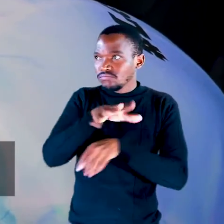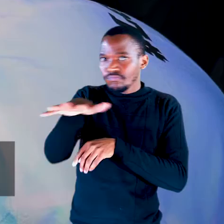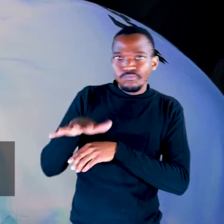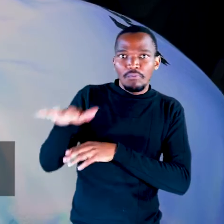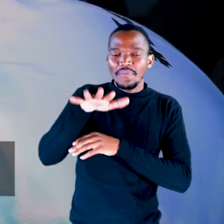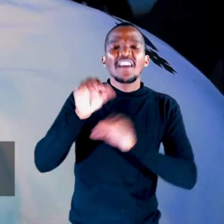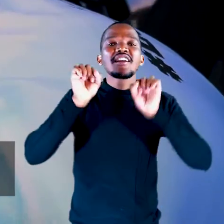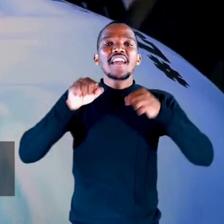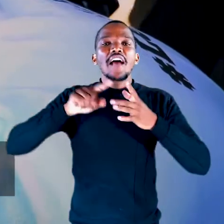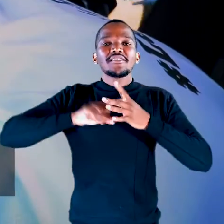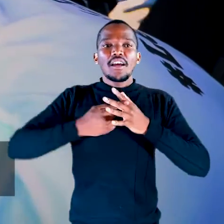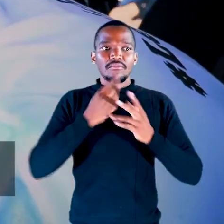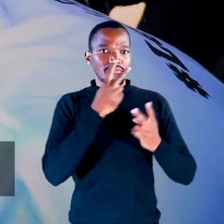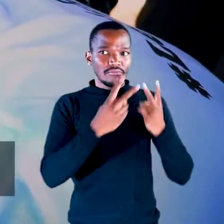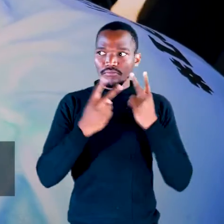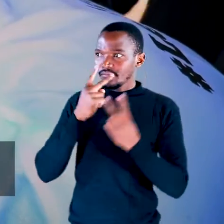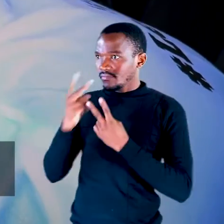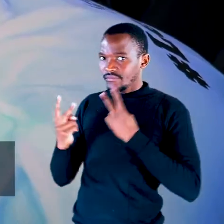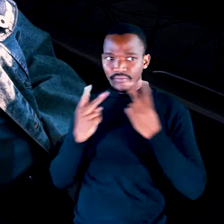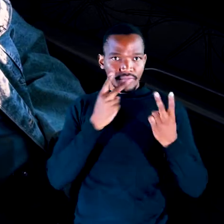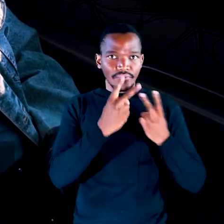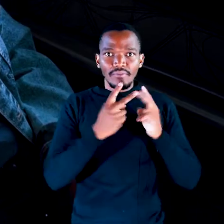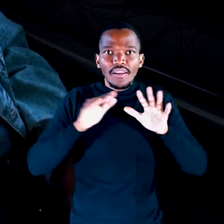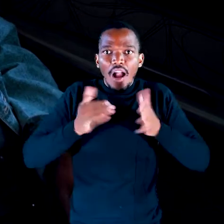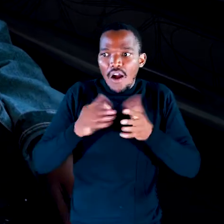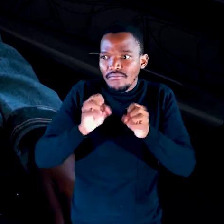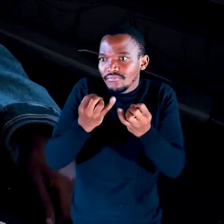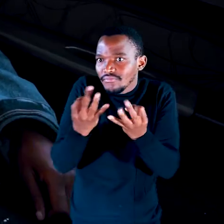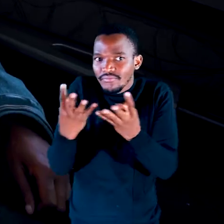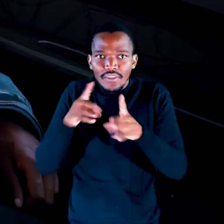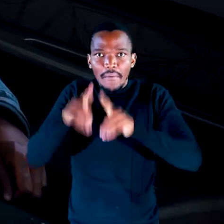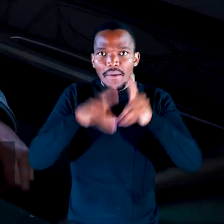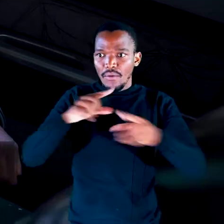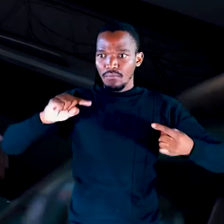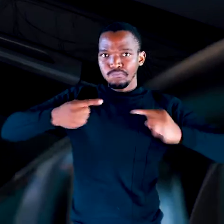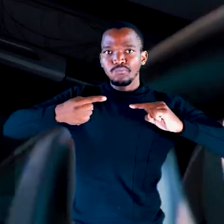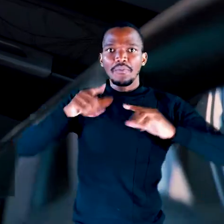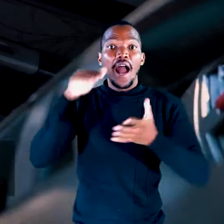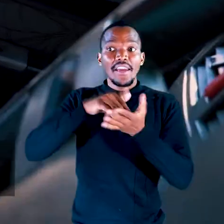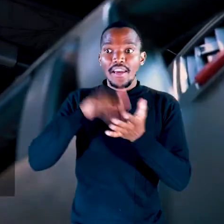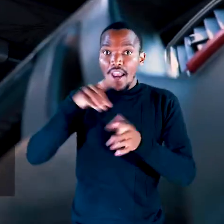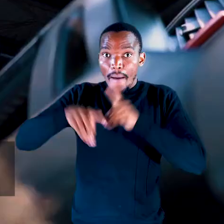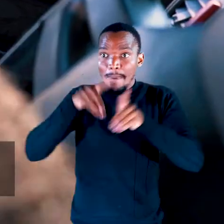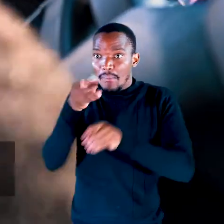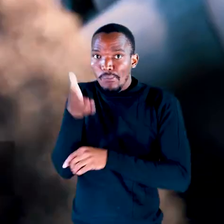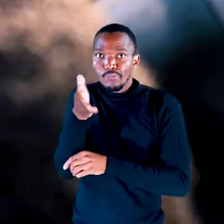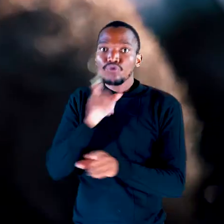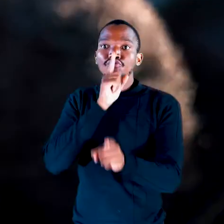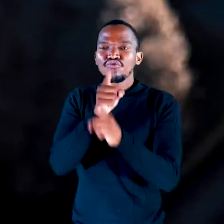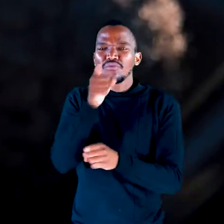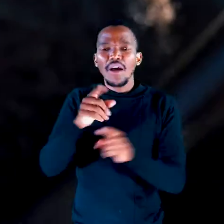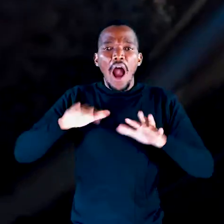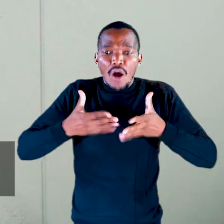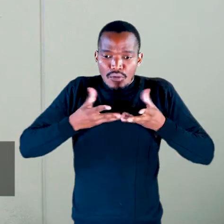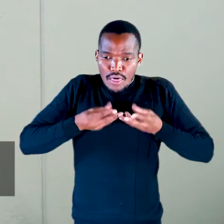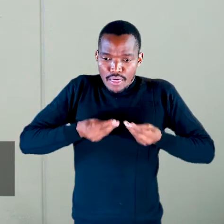o ka simolola yaanong wa lebelela mo lefelong le gore go amegile batho ba le kanang kang le bone batho ba amegileng wa bo o thomamisa gore o ba